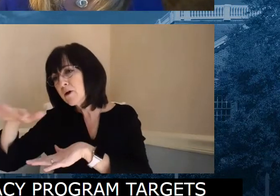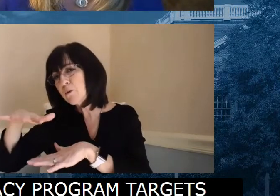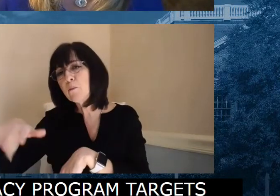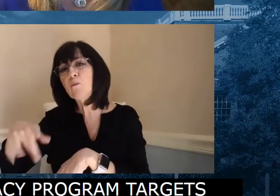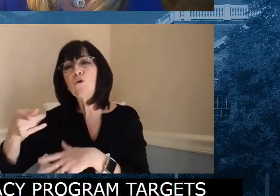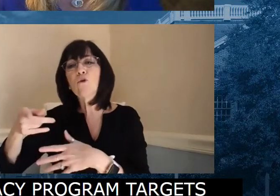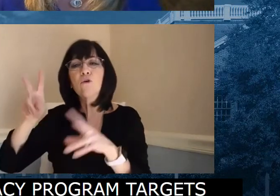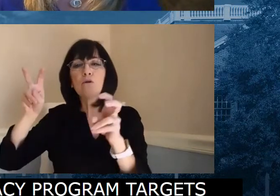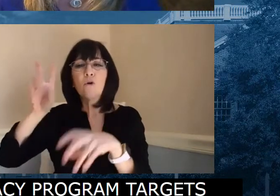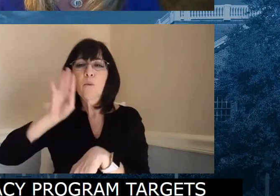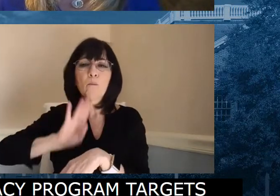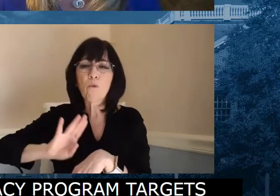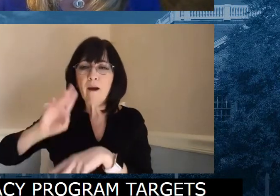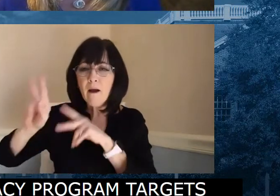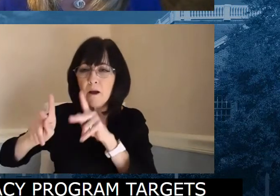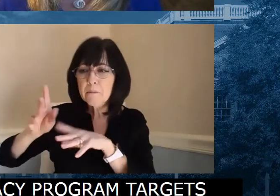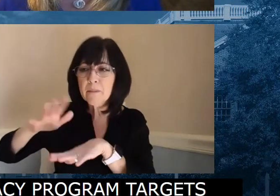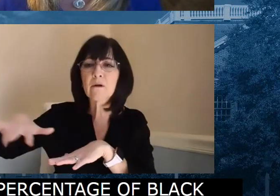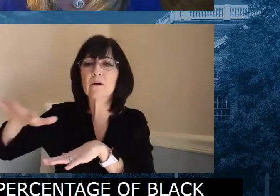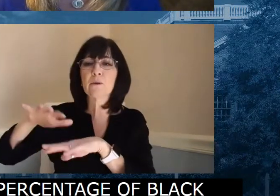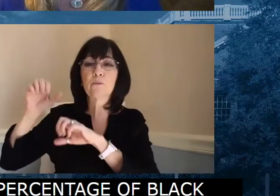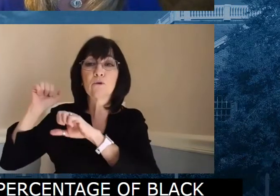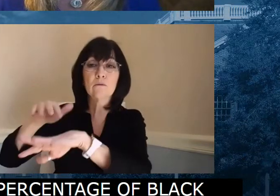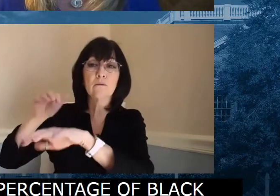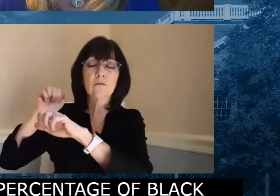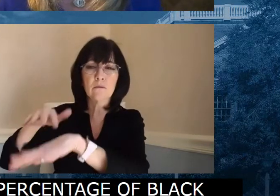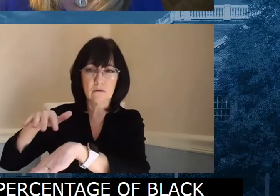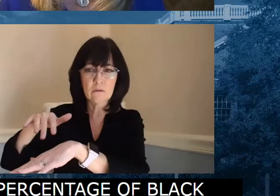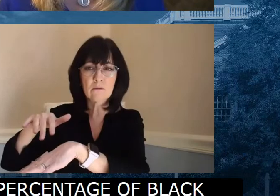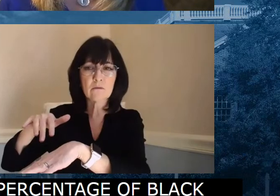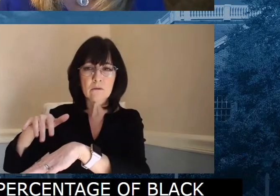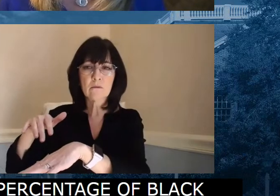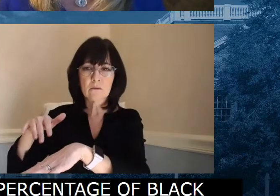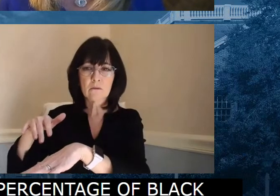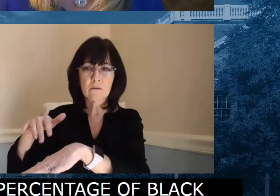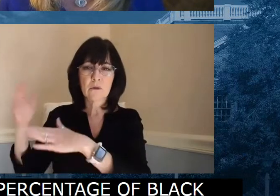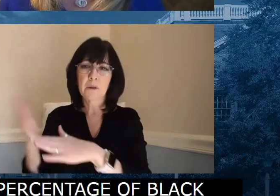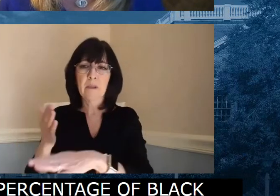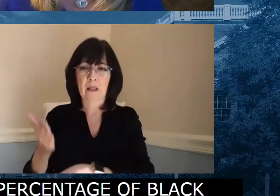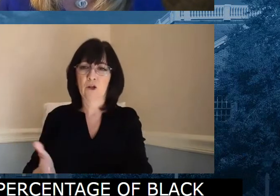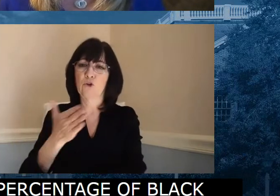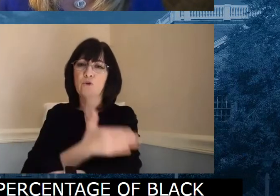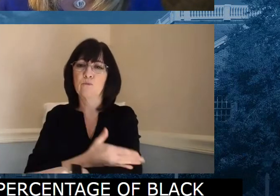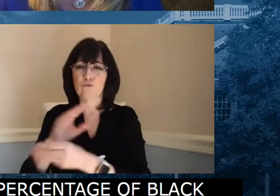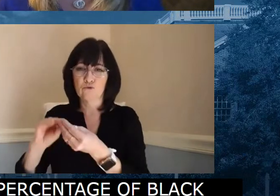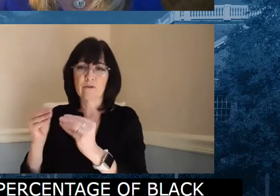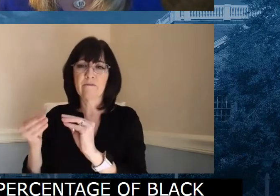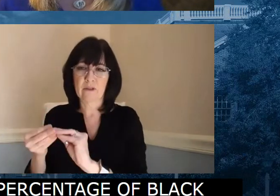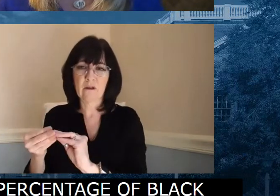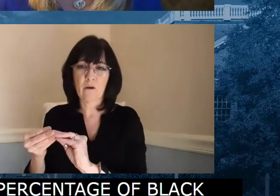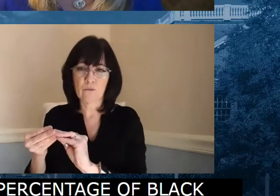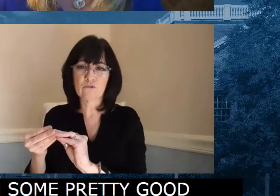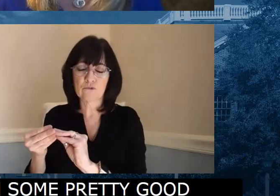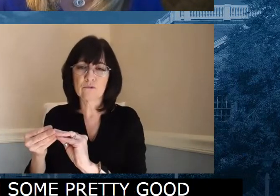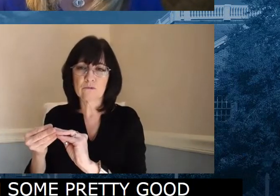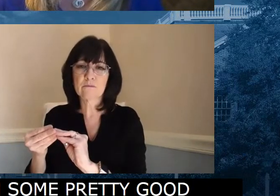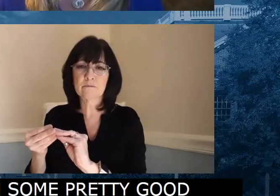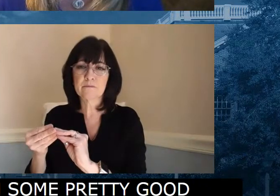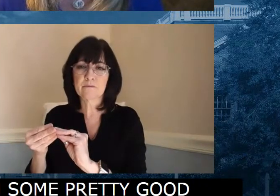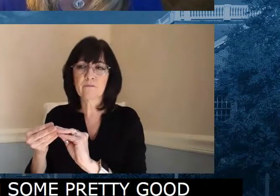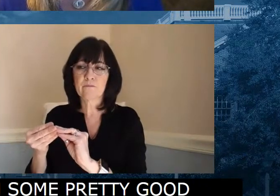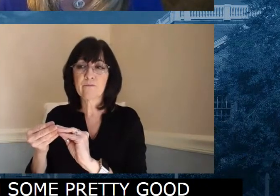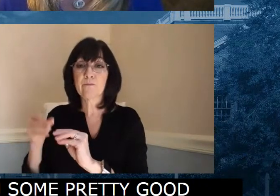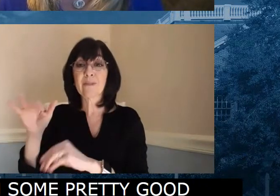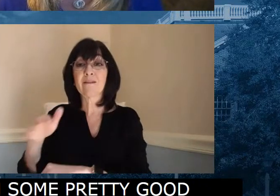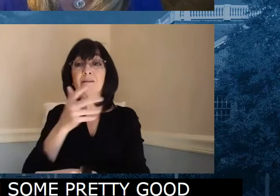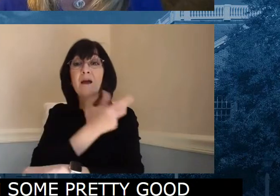good numbers and pretty good and improving numbers in terms of the demographics for the vaccines